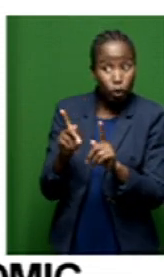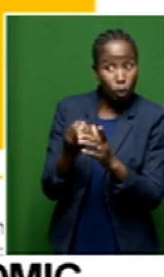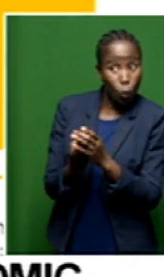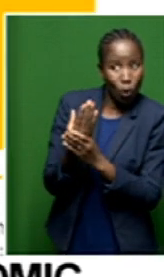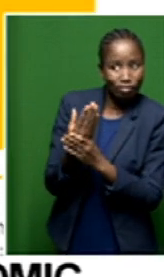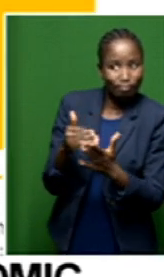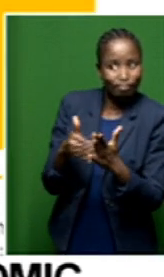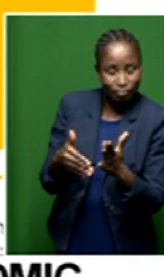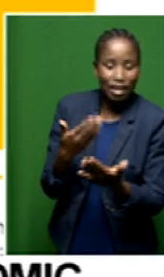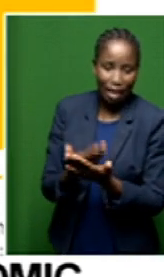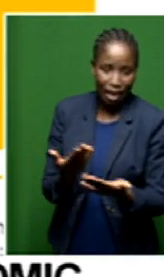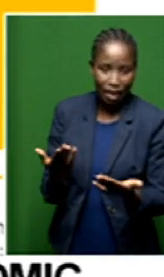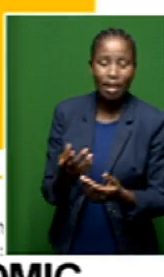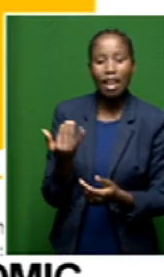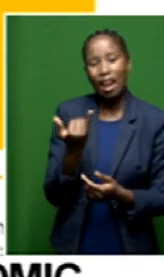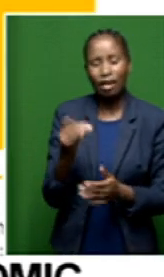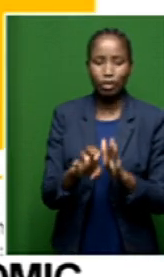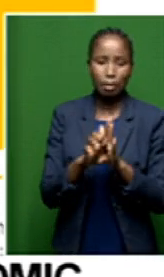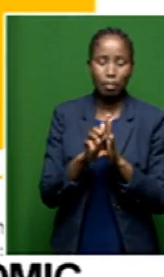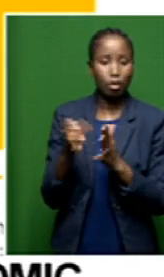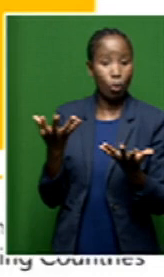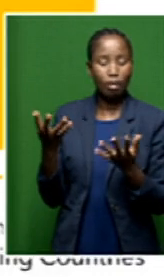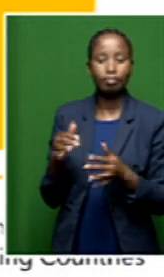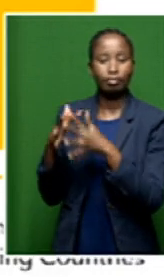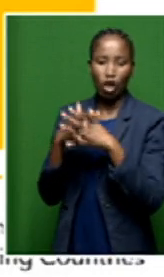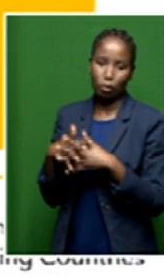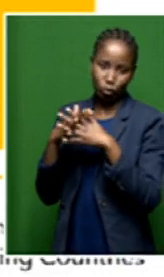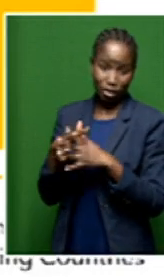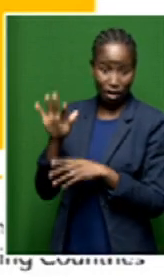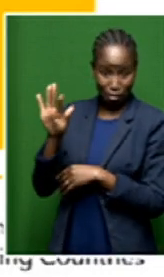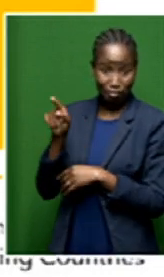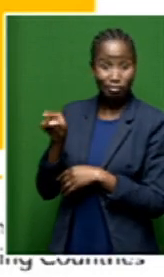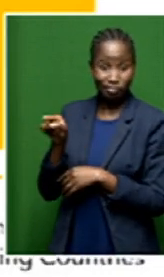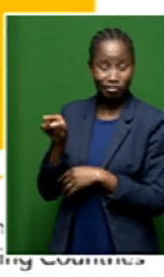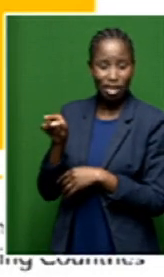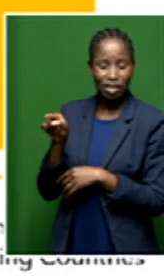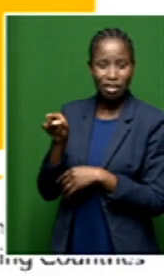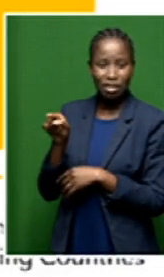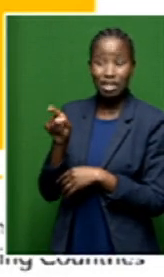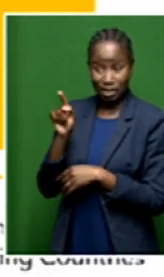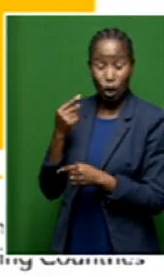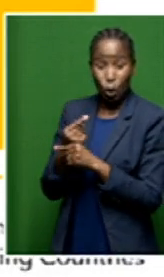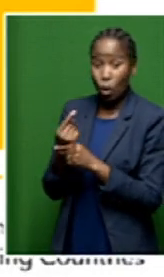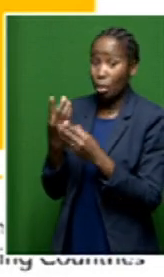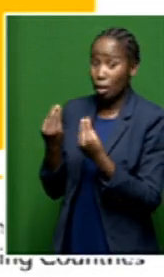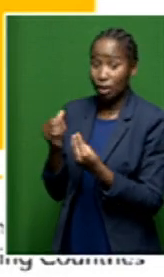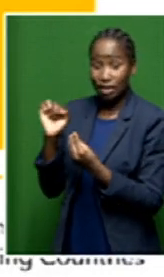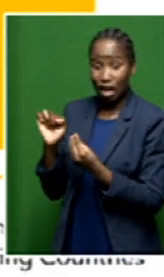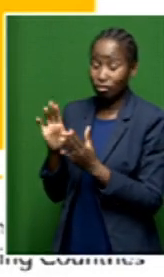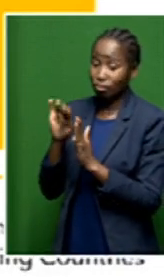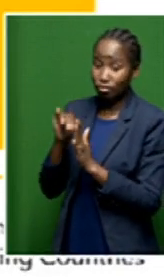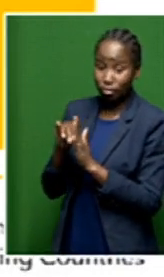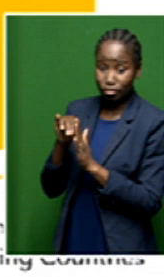growth outlook. We saw, for example, in the US, they keep missing their numbers by hundreds of thousands in